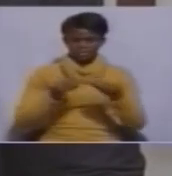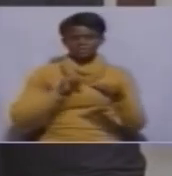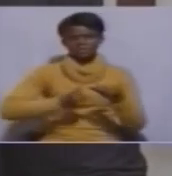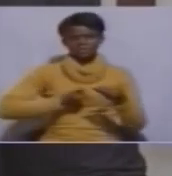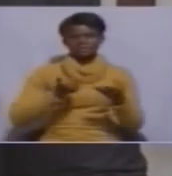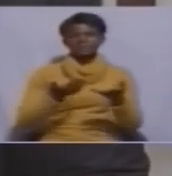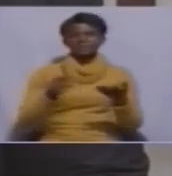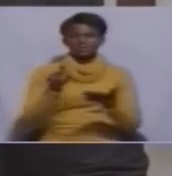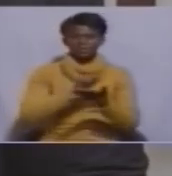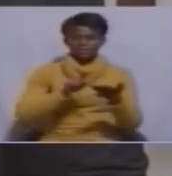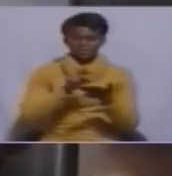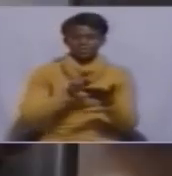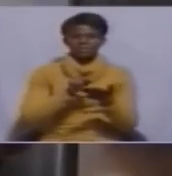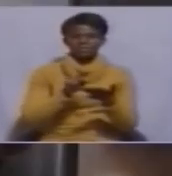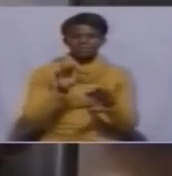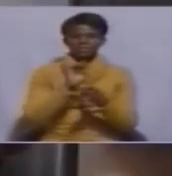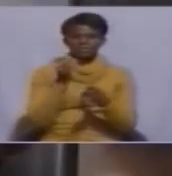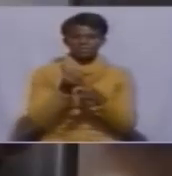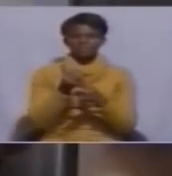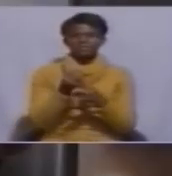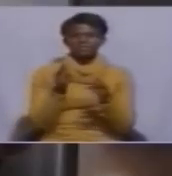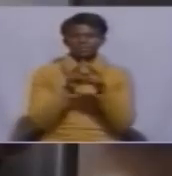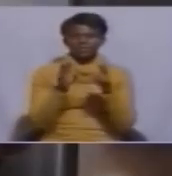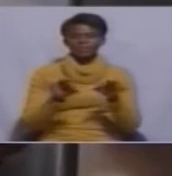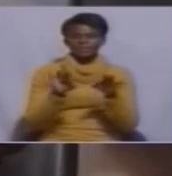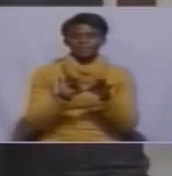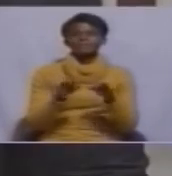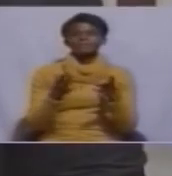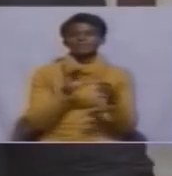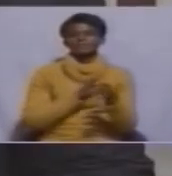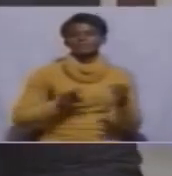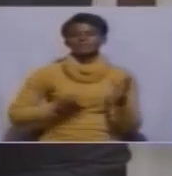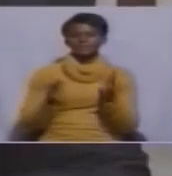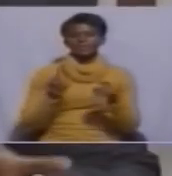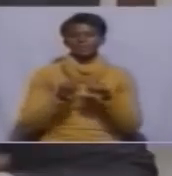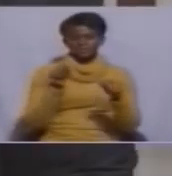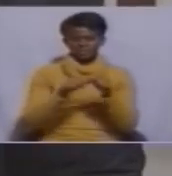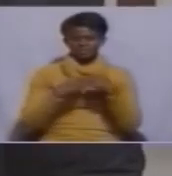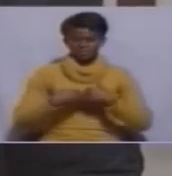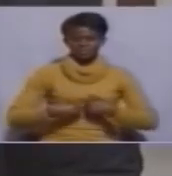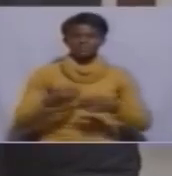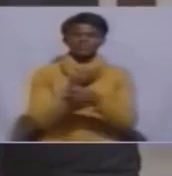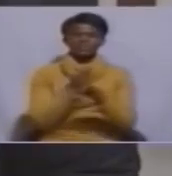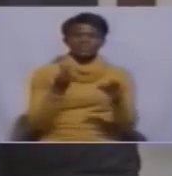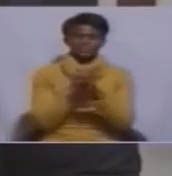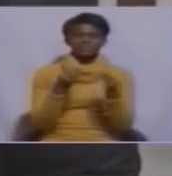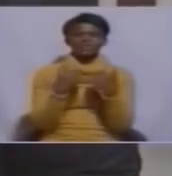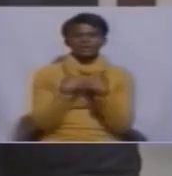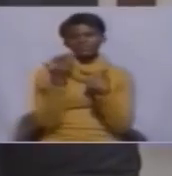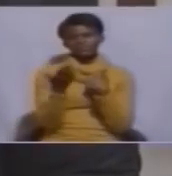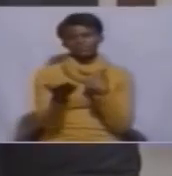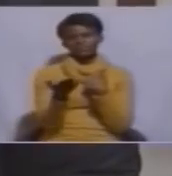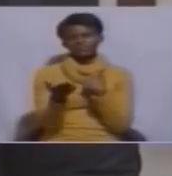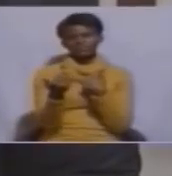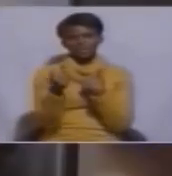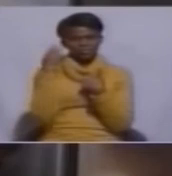as a primary or maybe the foremost religion is Christianity. But everyone is free to practice whatever they have. Let's